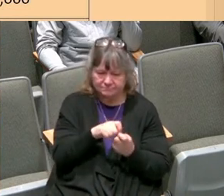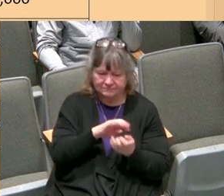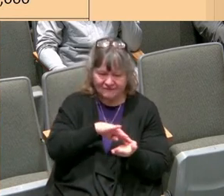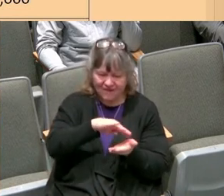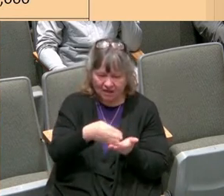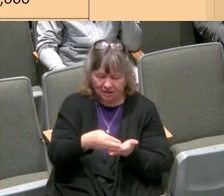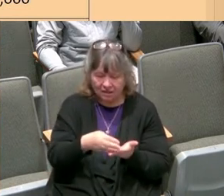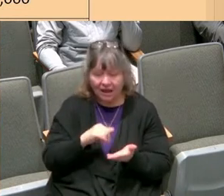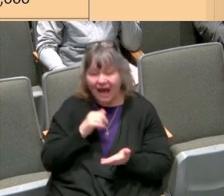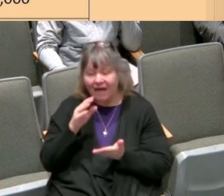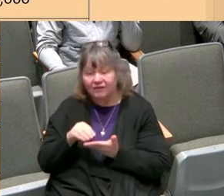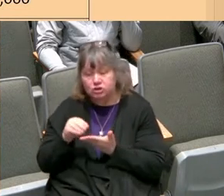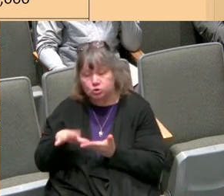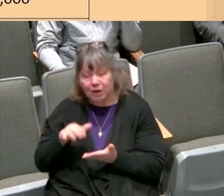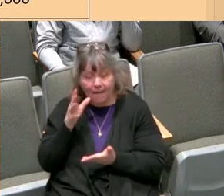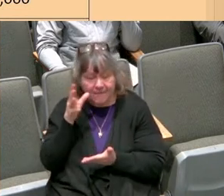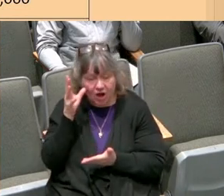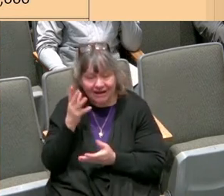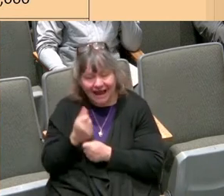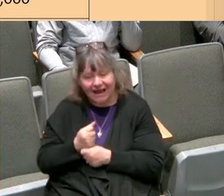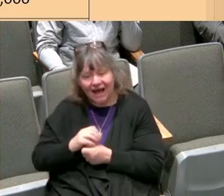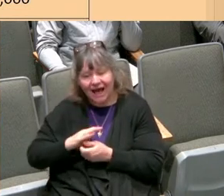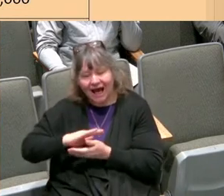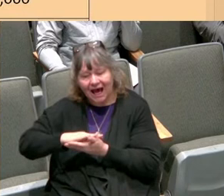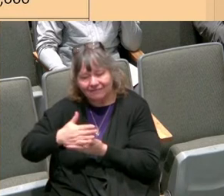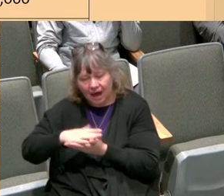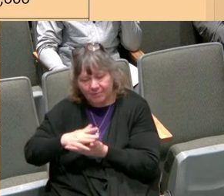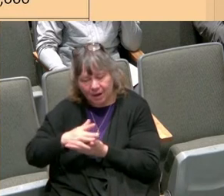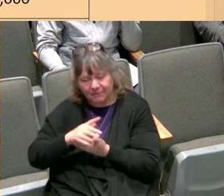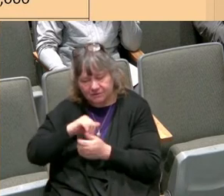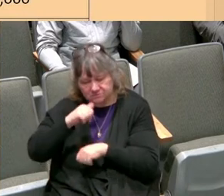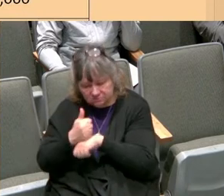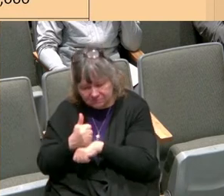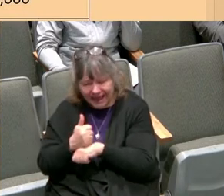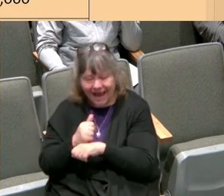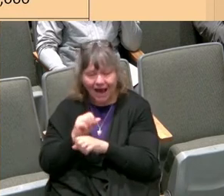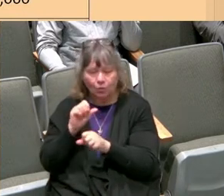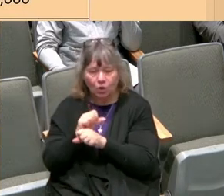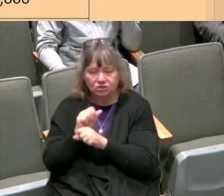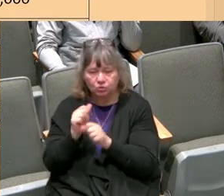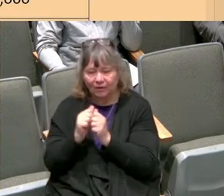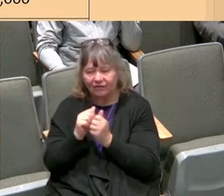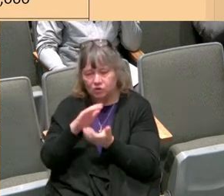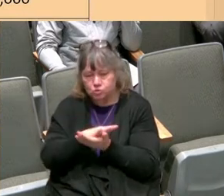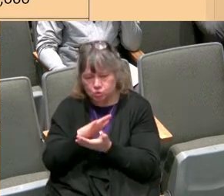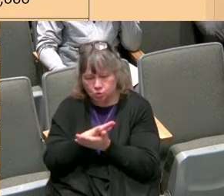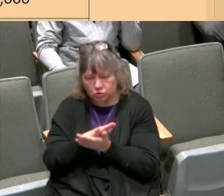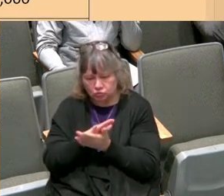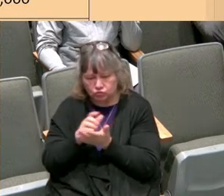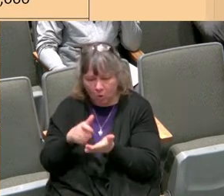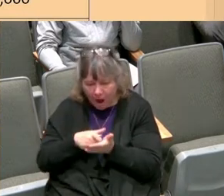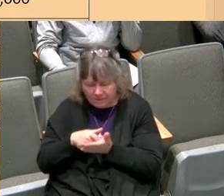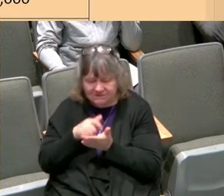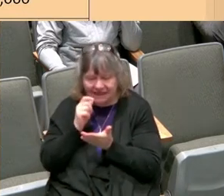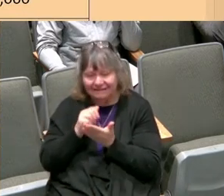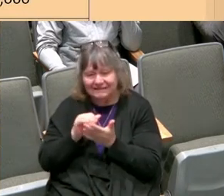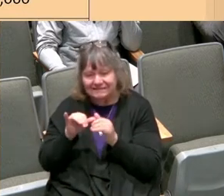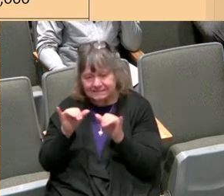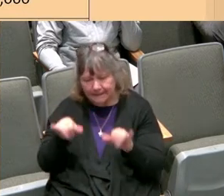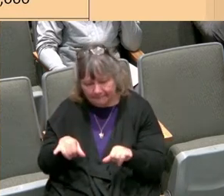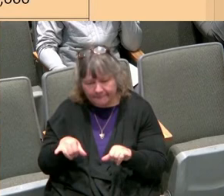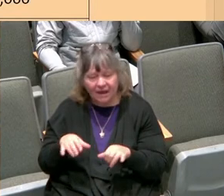student and parent get a laptop that's configured and works with the school protocols and school system